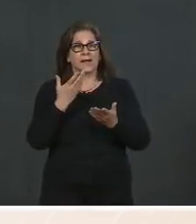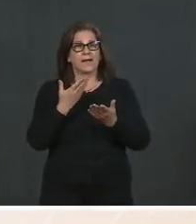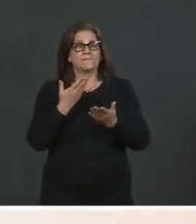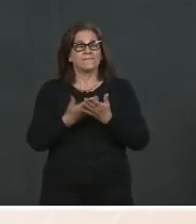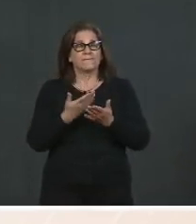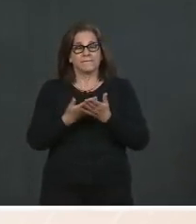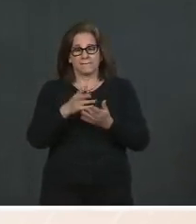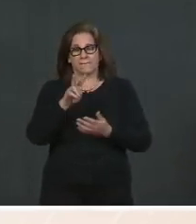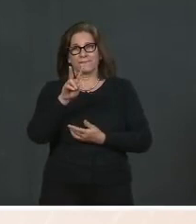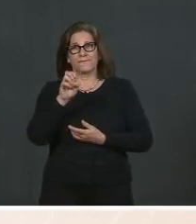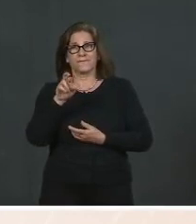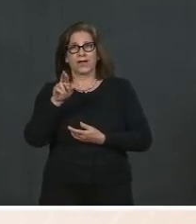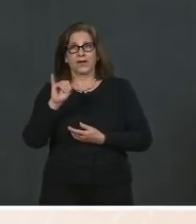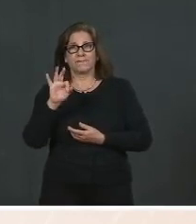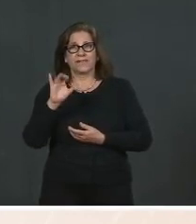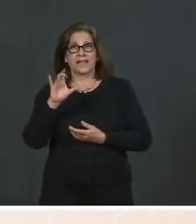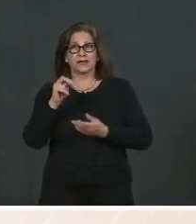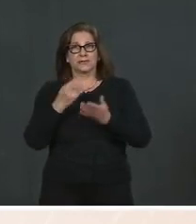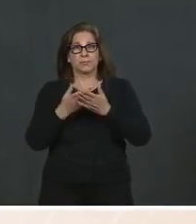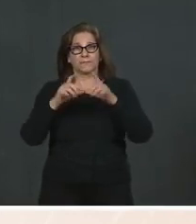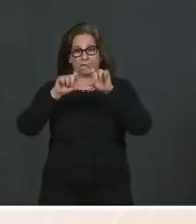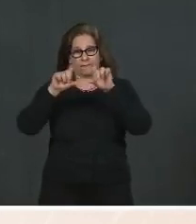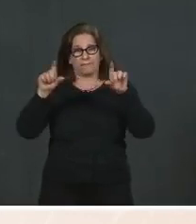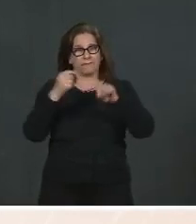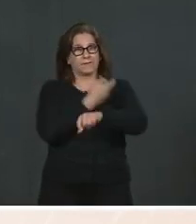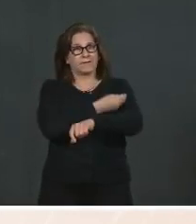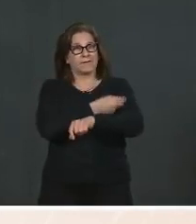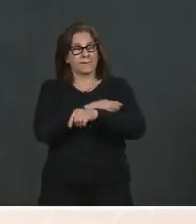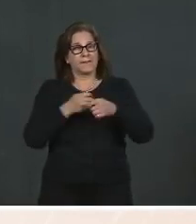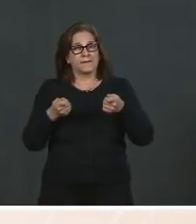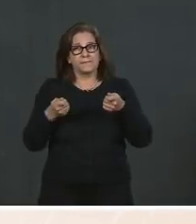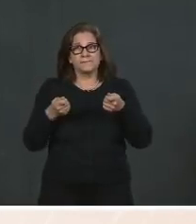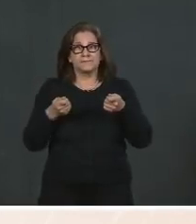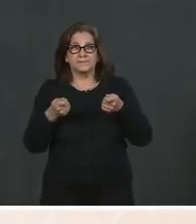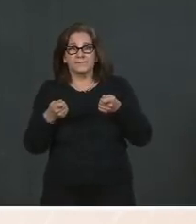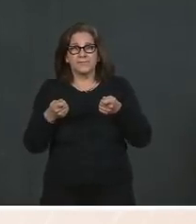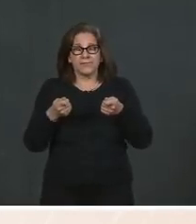of society, as you have certainly alluded to. That's guidance